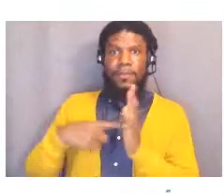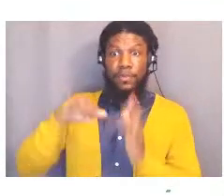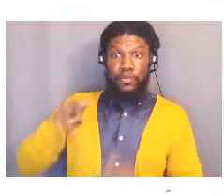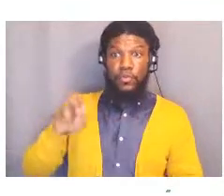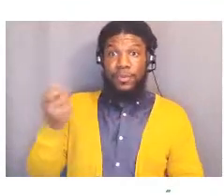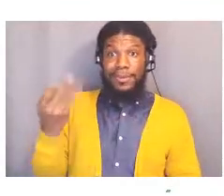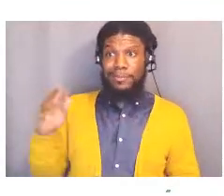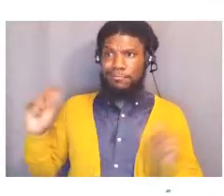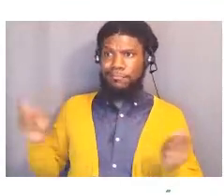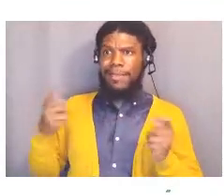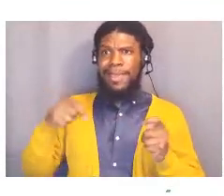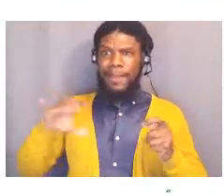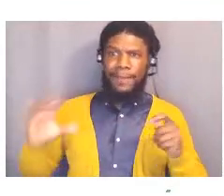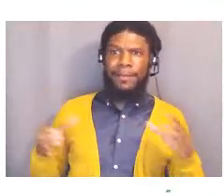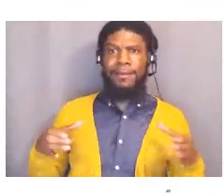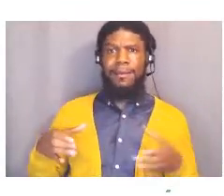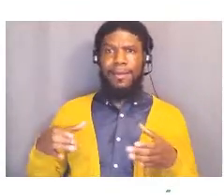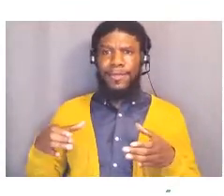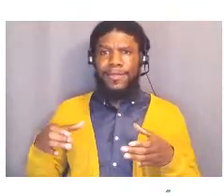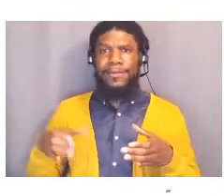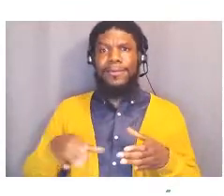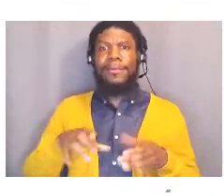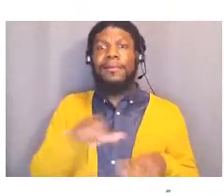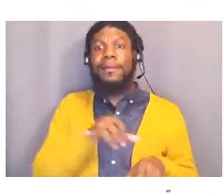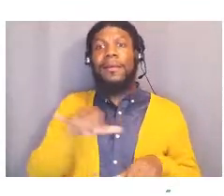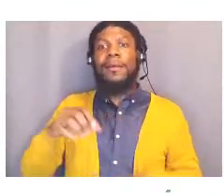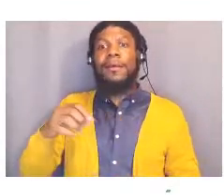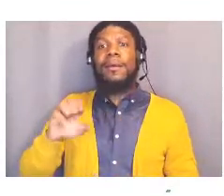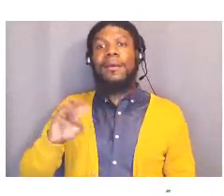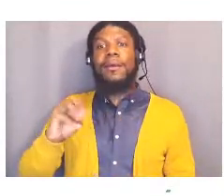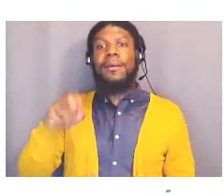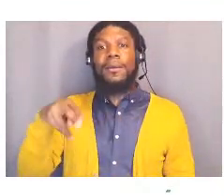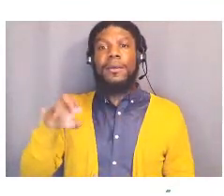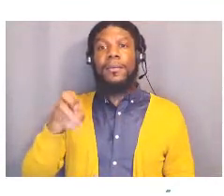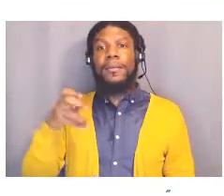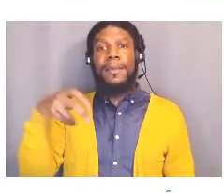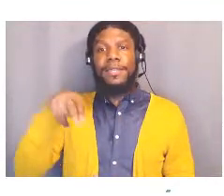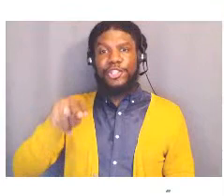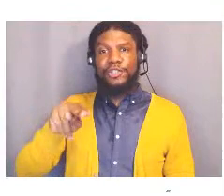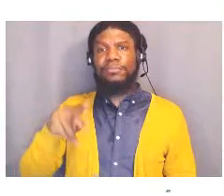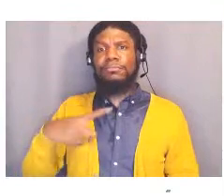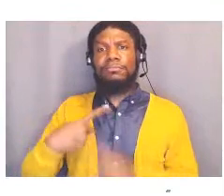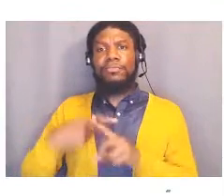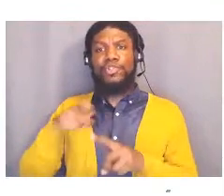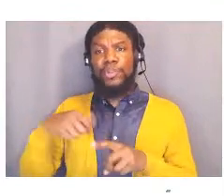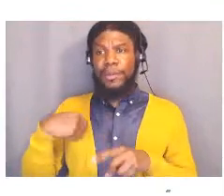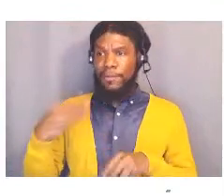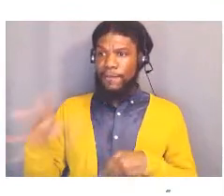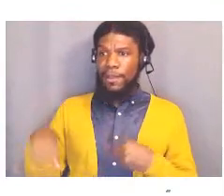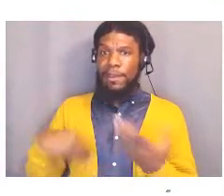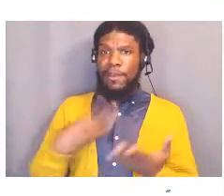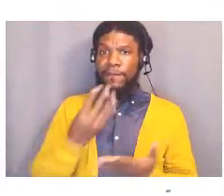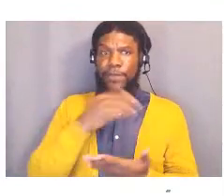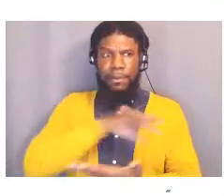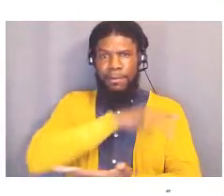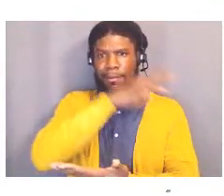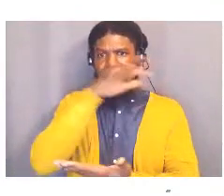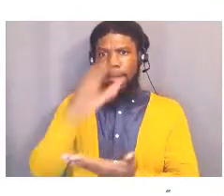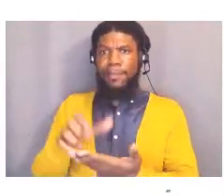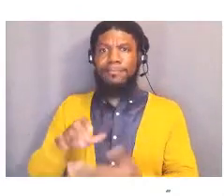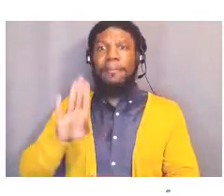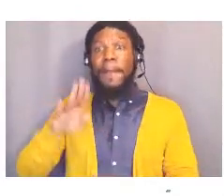at Emancipation Park in Houston, for instance, and you want to have food. Uncle Bobby's